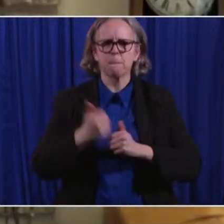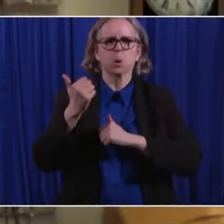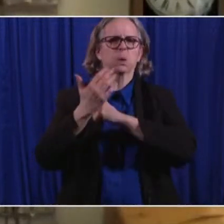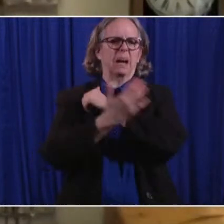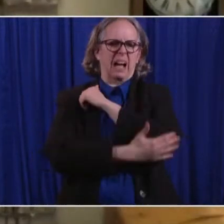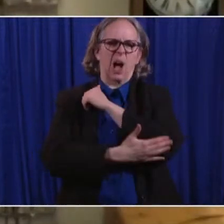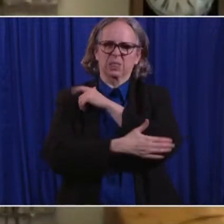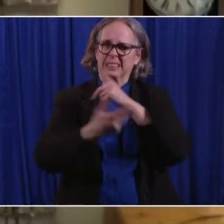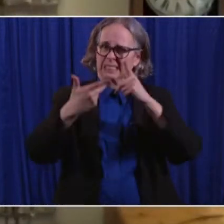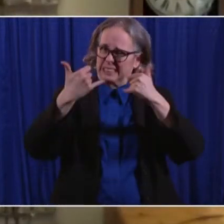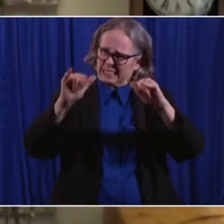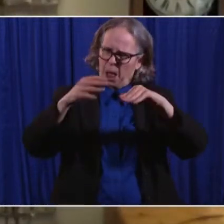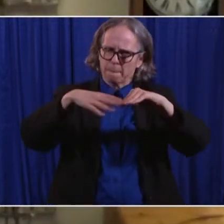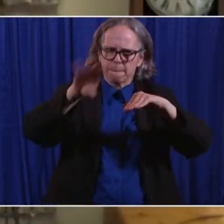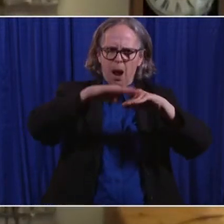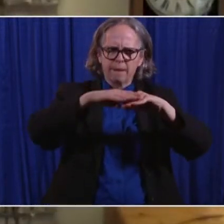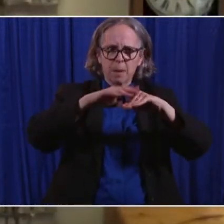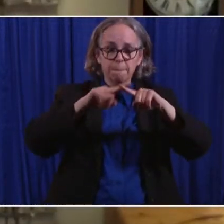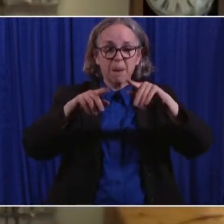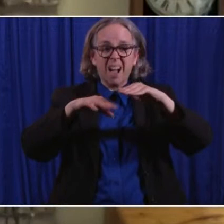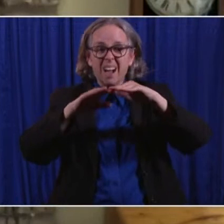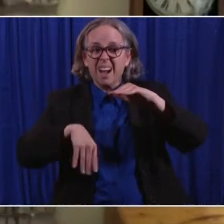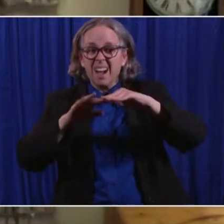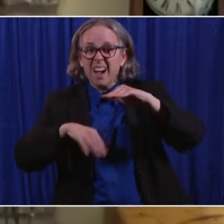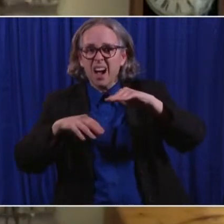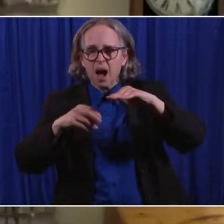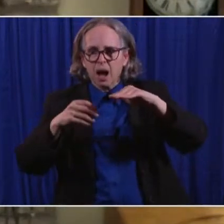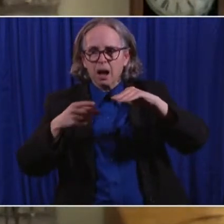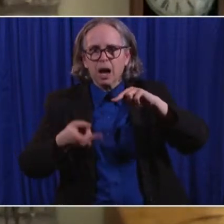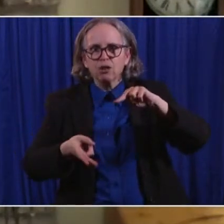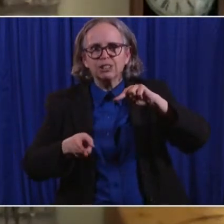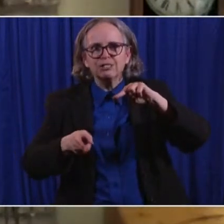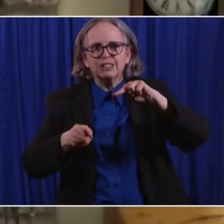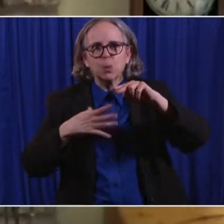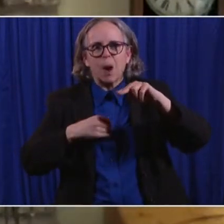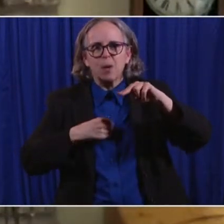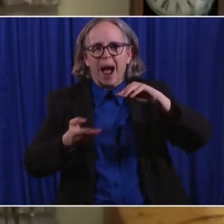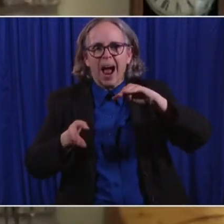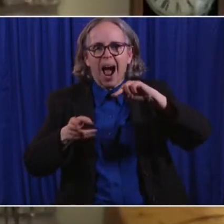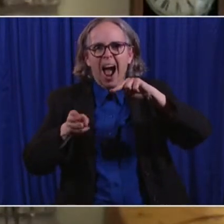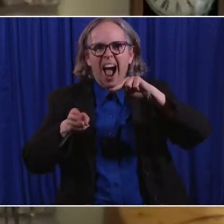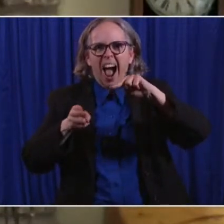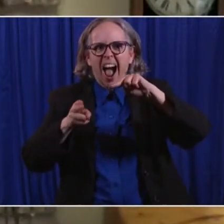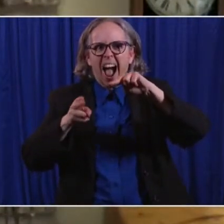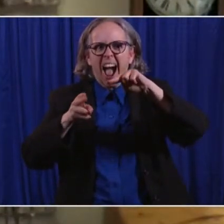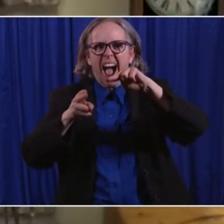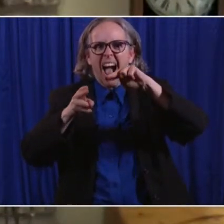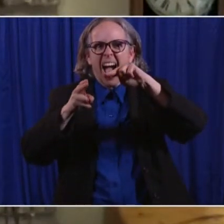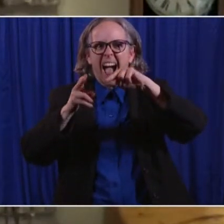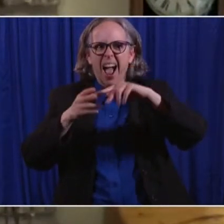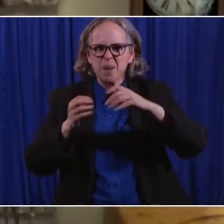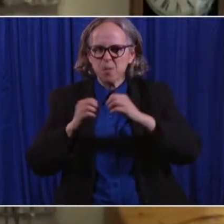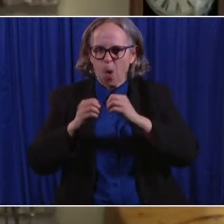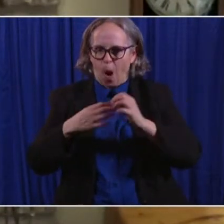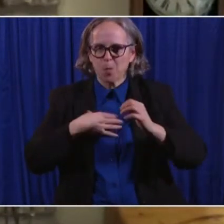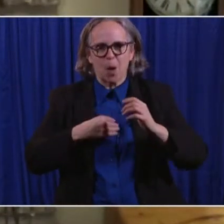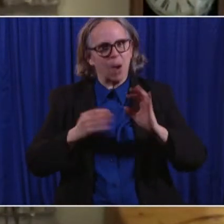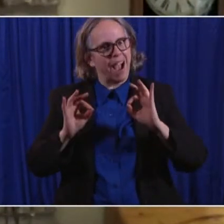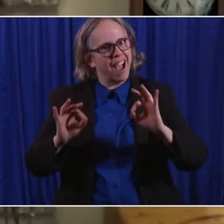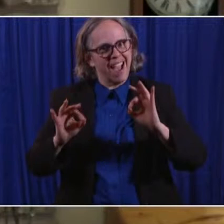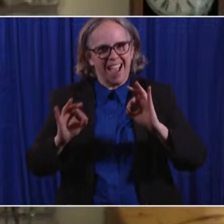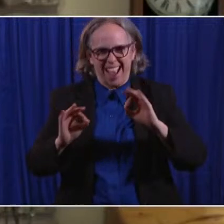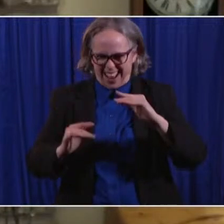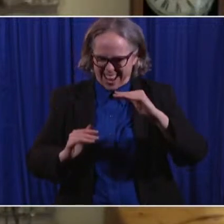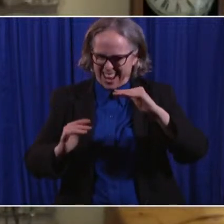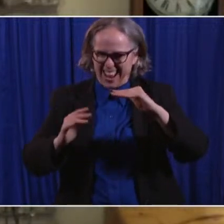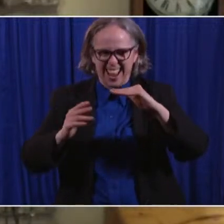100 are going up. And so you can see this line continues to creep up, and more of the white counties.